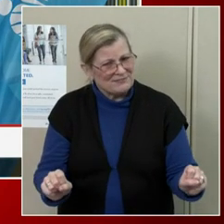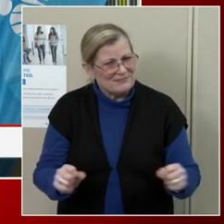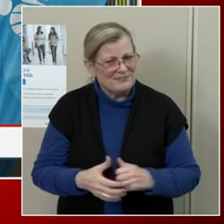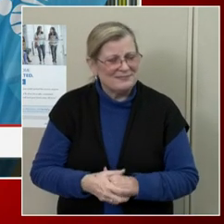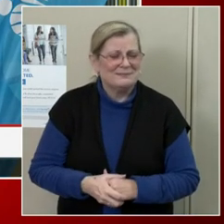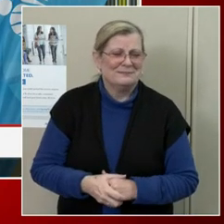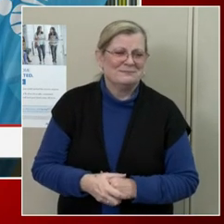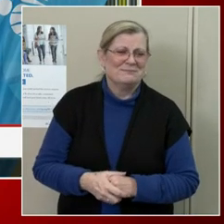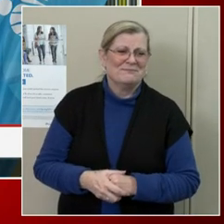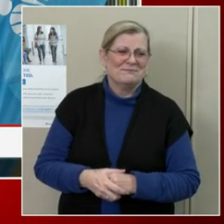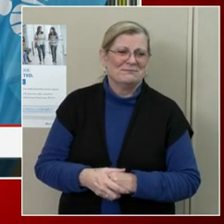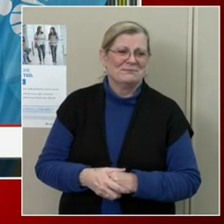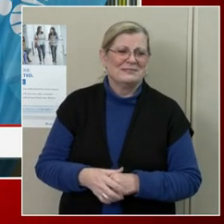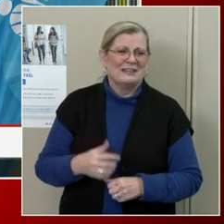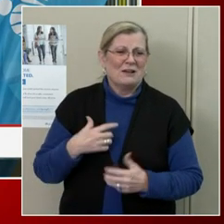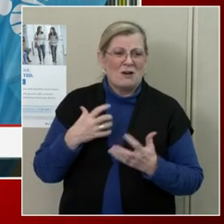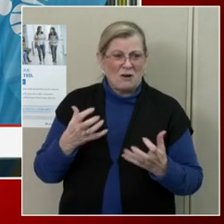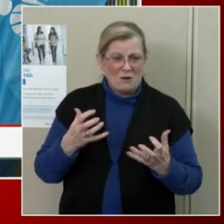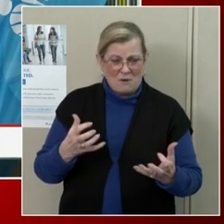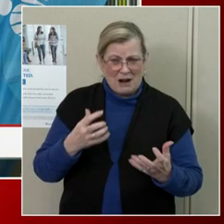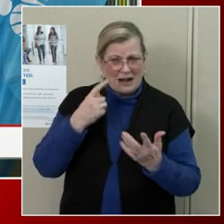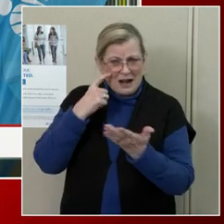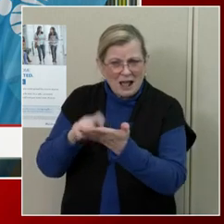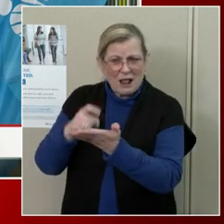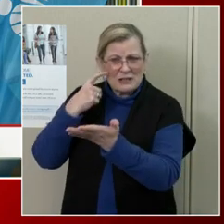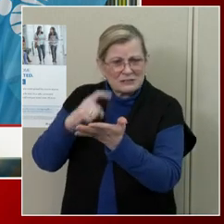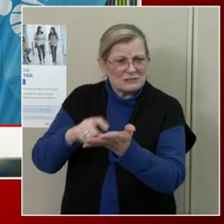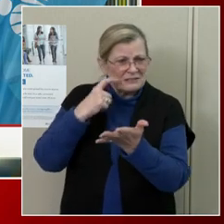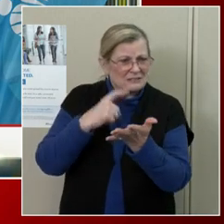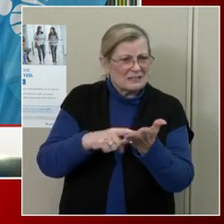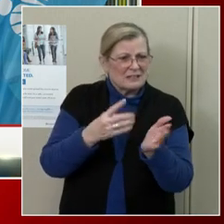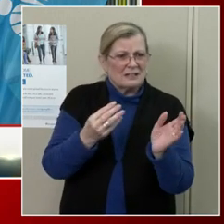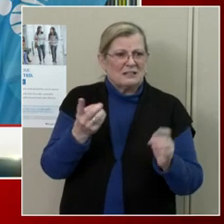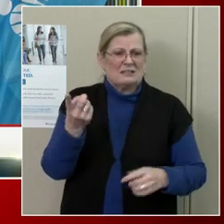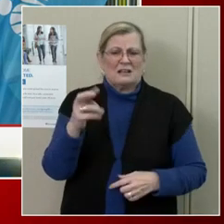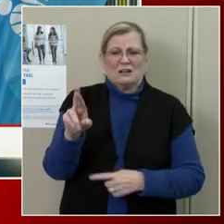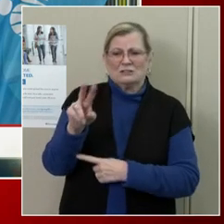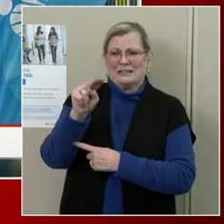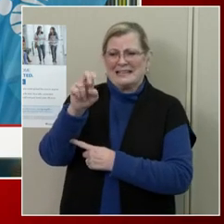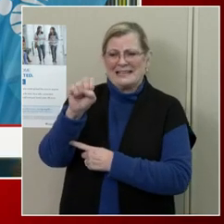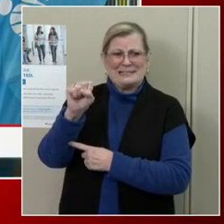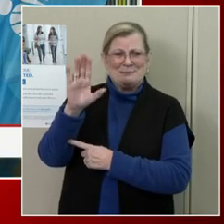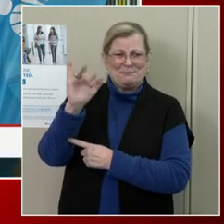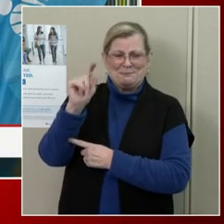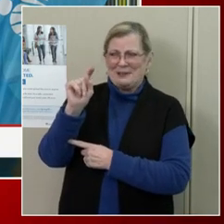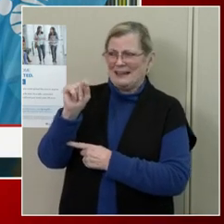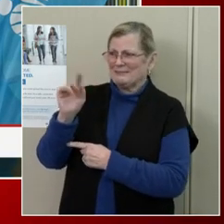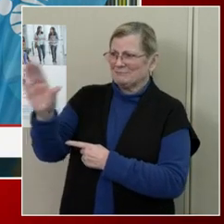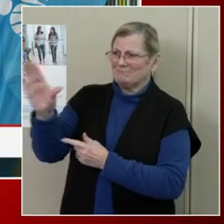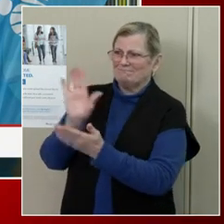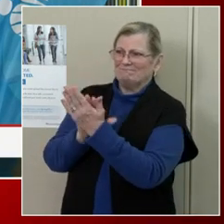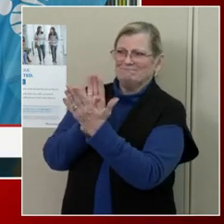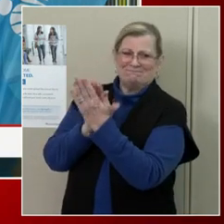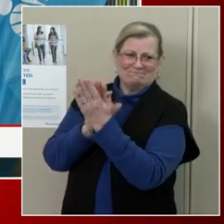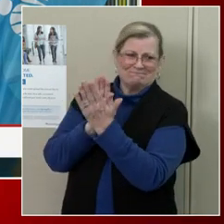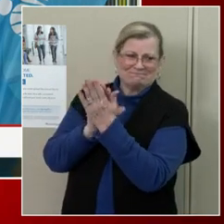pandemic. I want to acknowledge Dr. LaQuandra Nesbitt and give her a big round of applause.